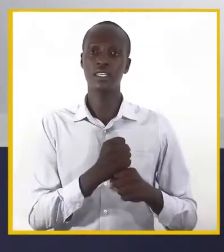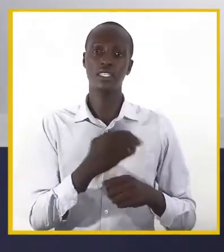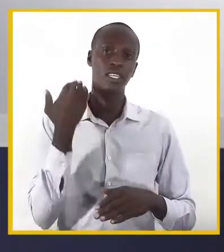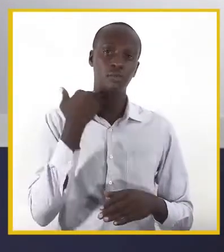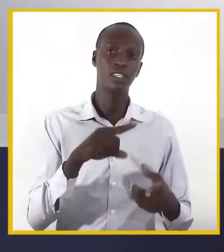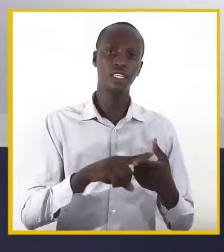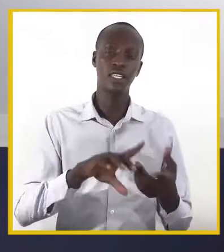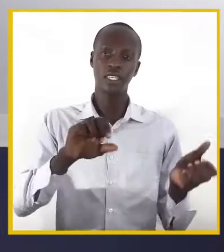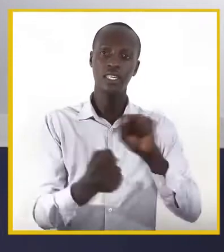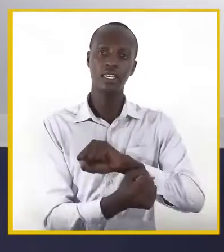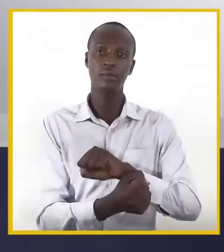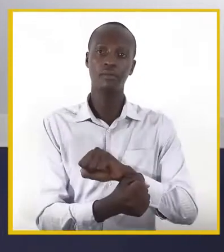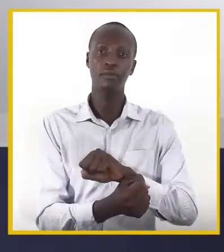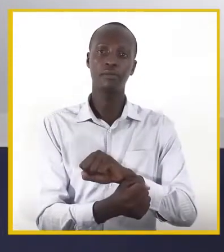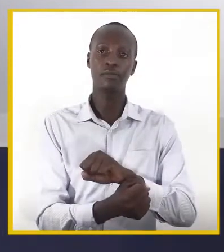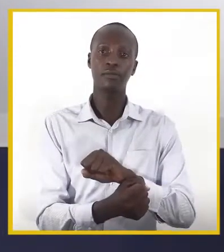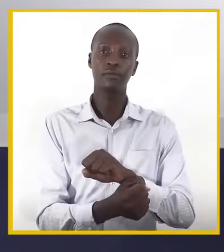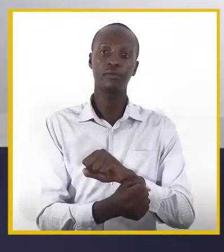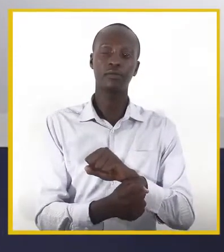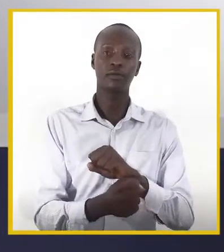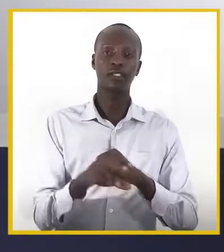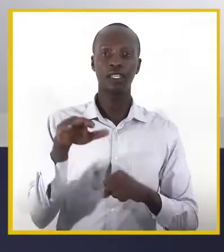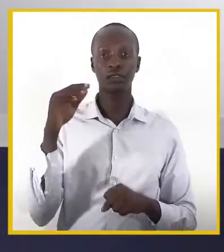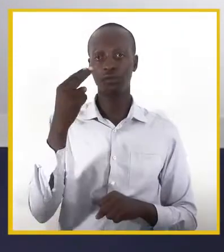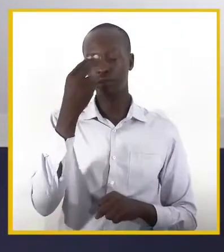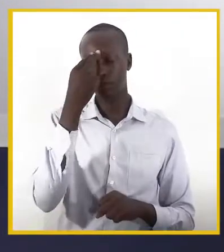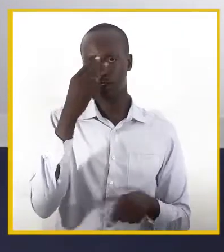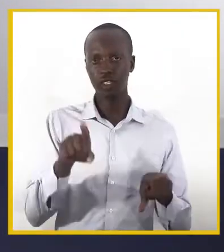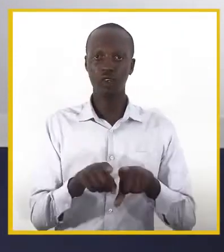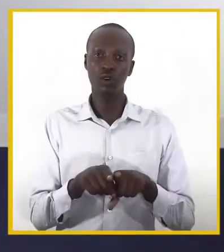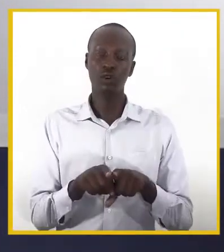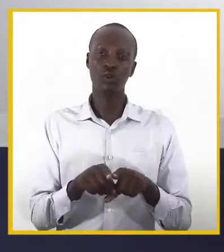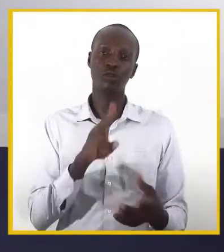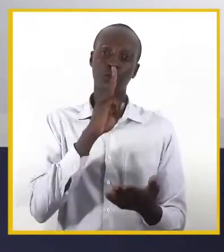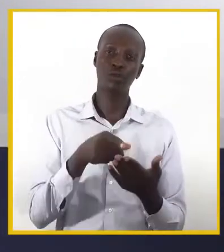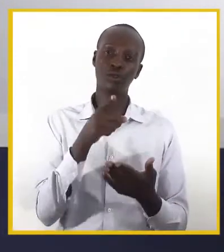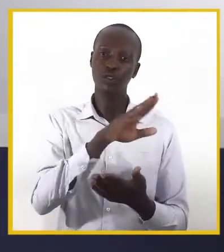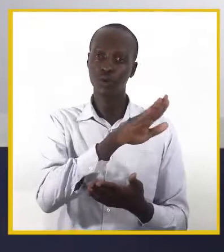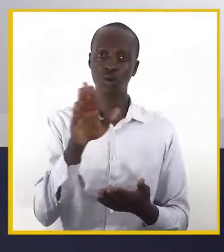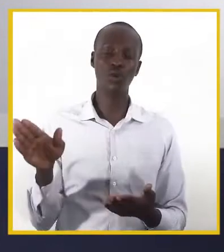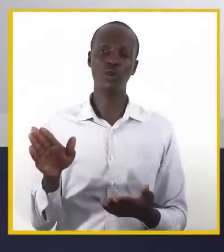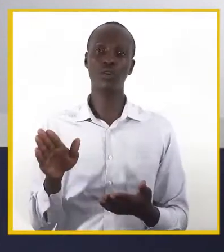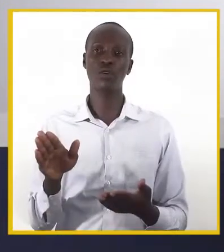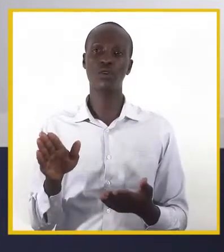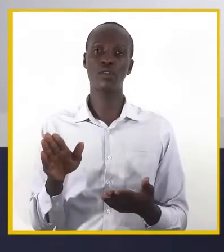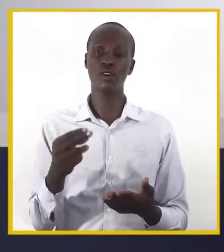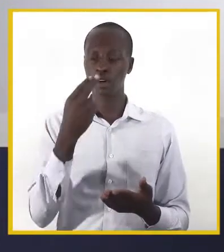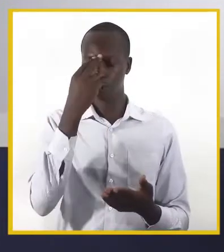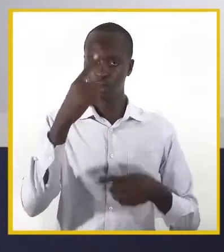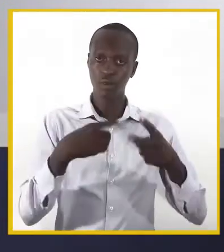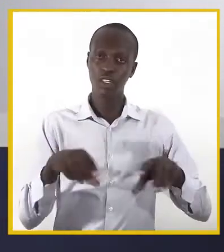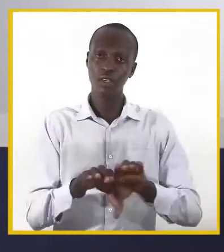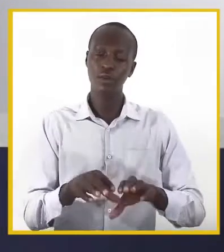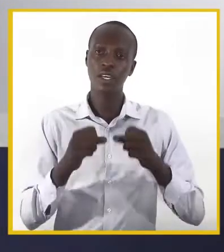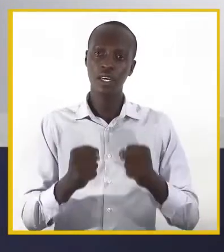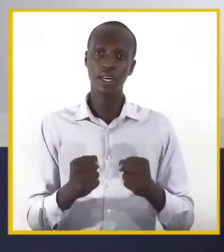robberies and rape, among other cases. The Zimbabwe Republic Police would like to assure members of the public that the police will stand firm on